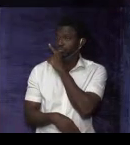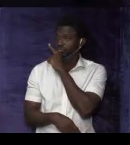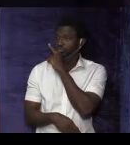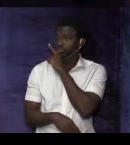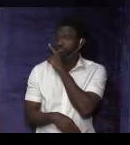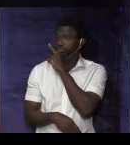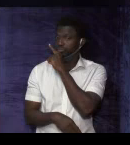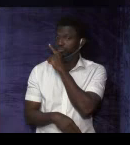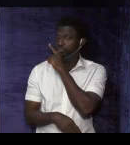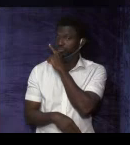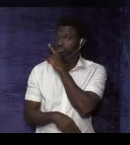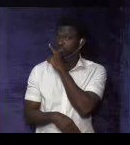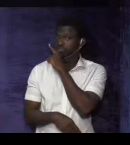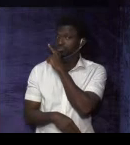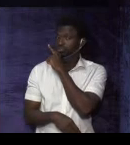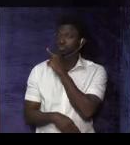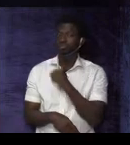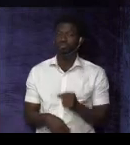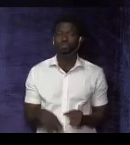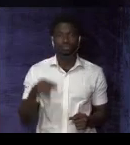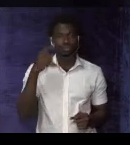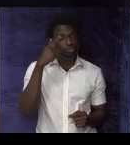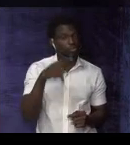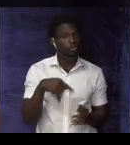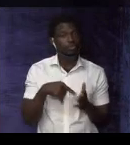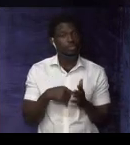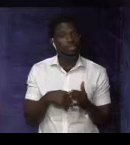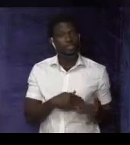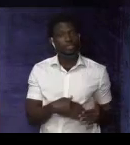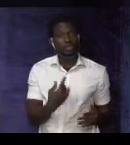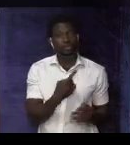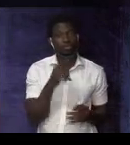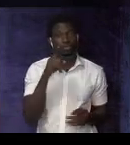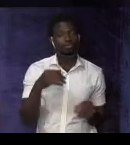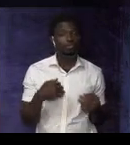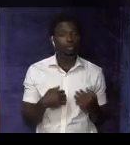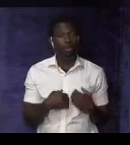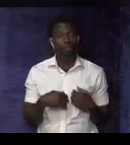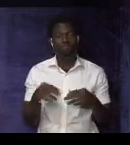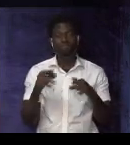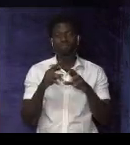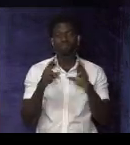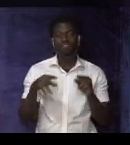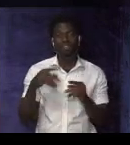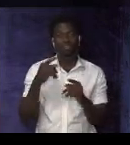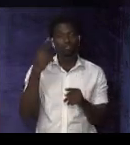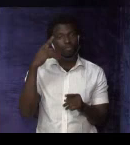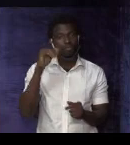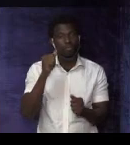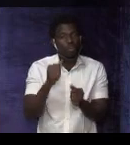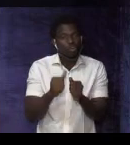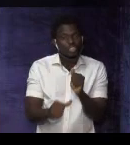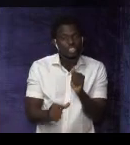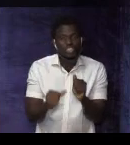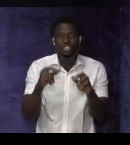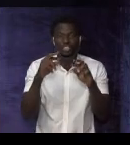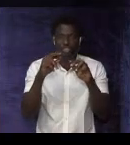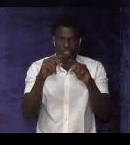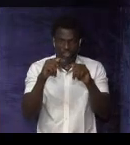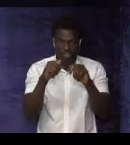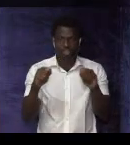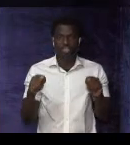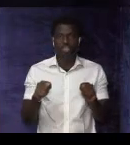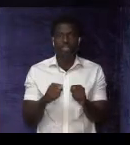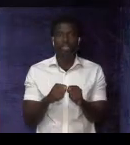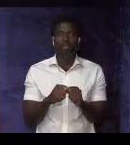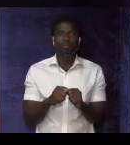you have a triangle here, but for this side alone you have a rectangle for it. And so for this side